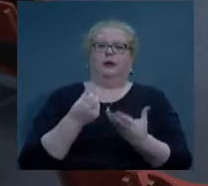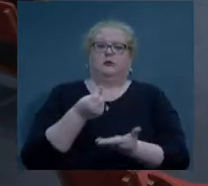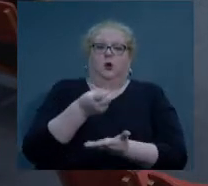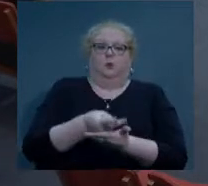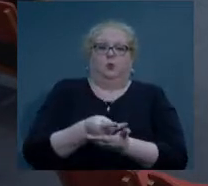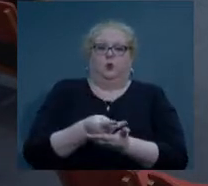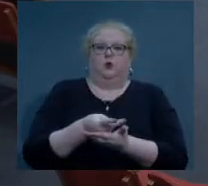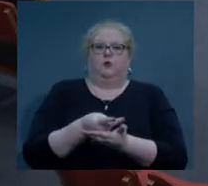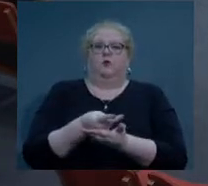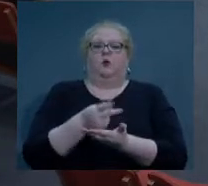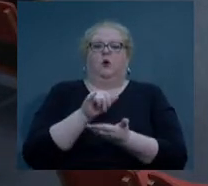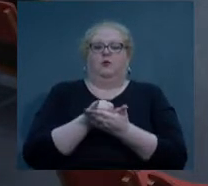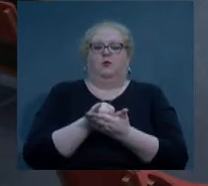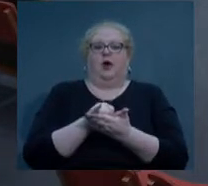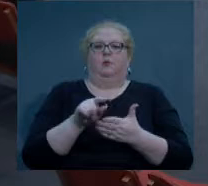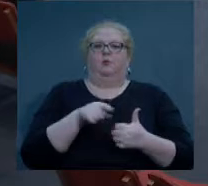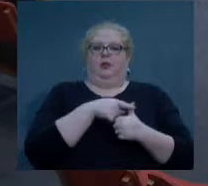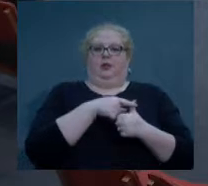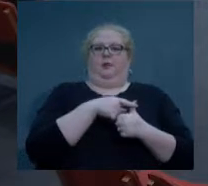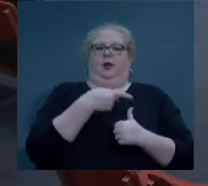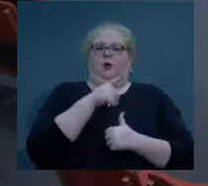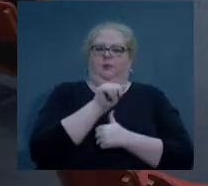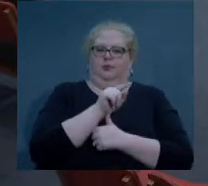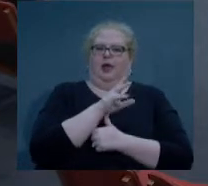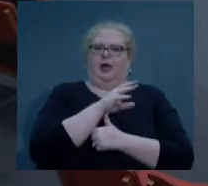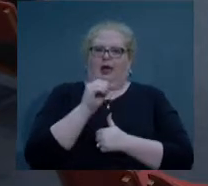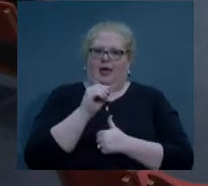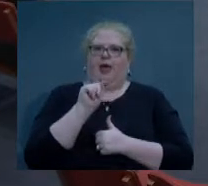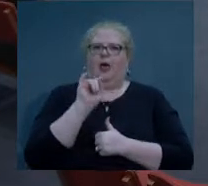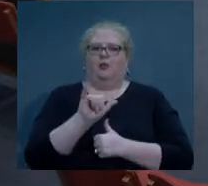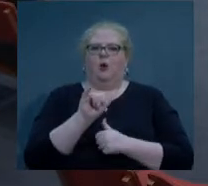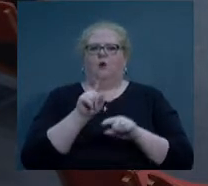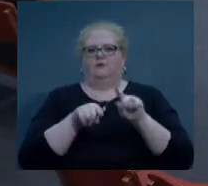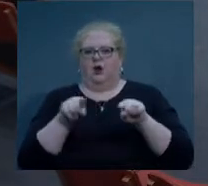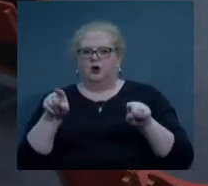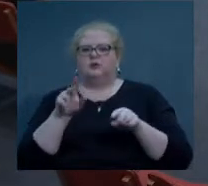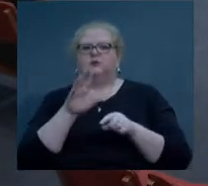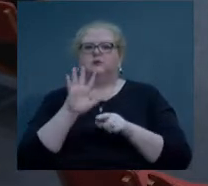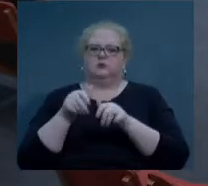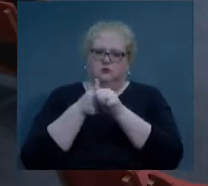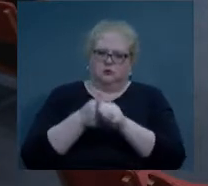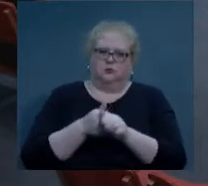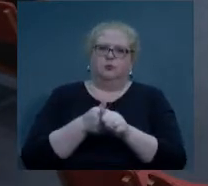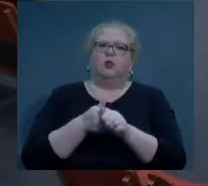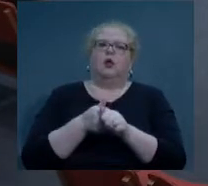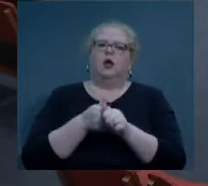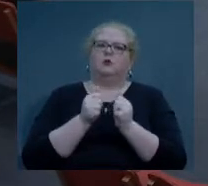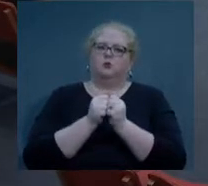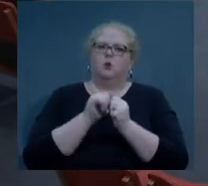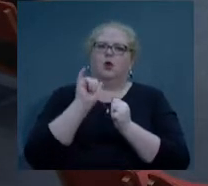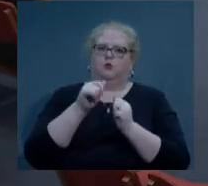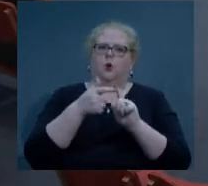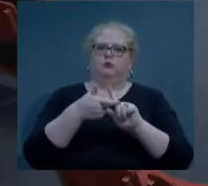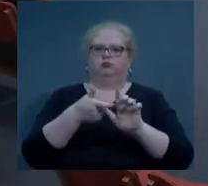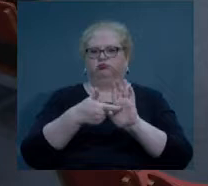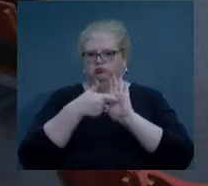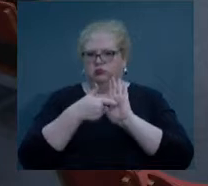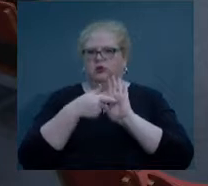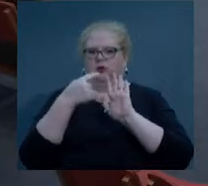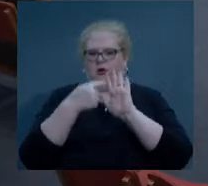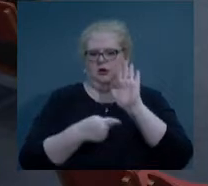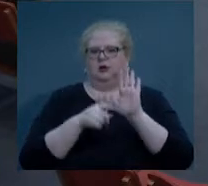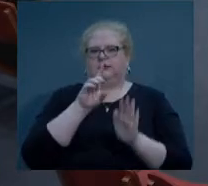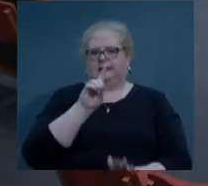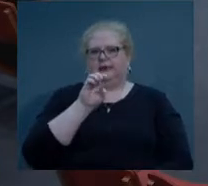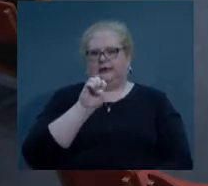the preliminary plat and the variances subject to compliance with the comments conditions outlined in paragraphs D,